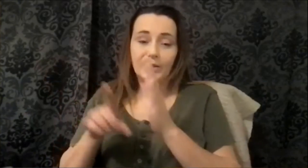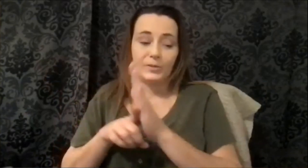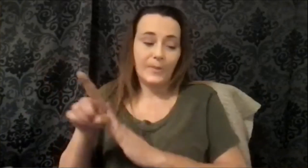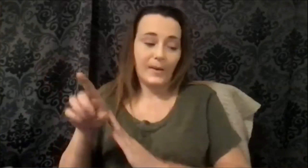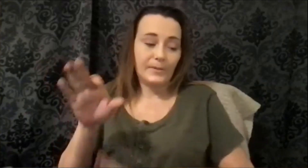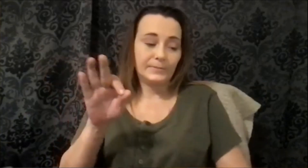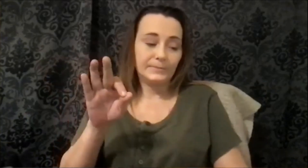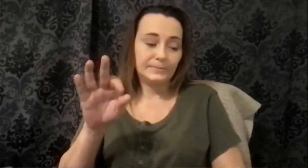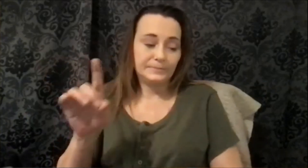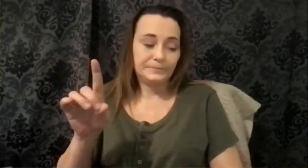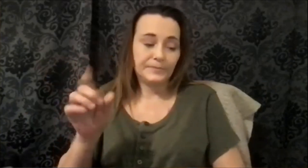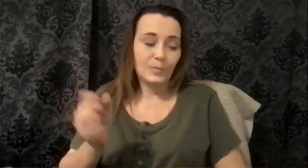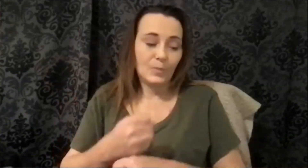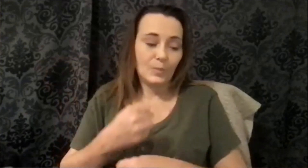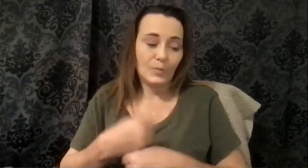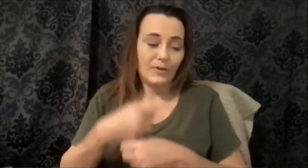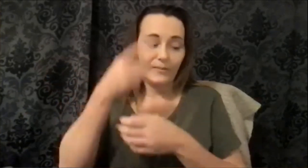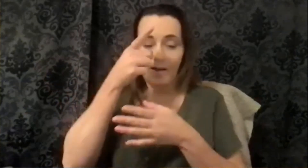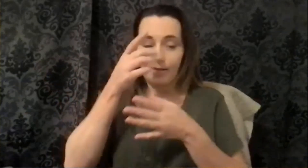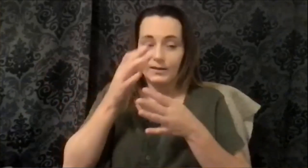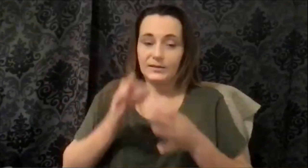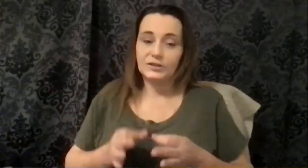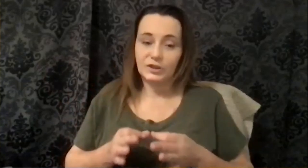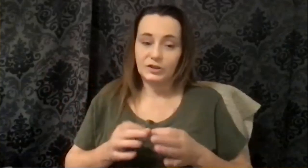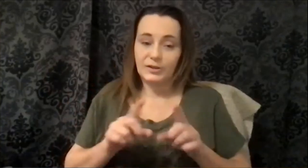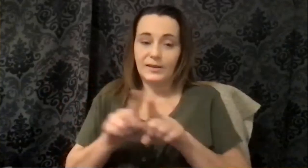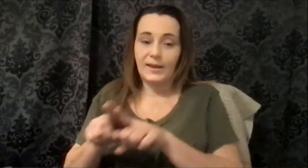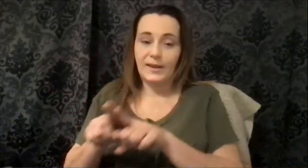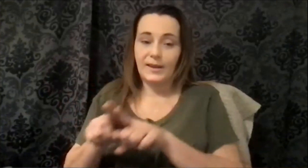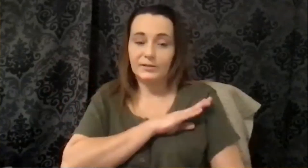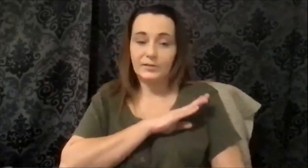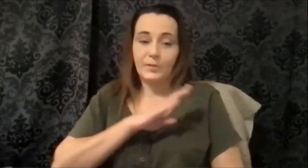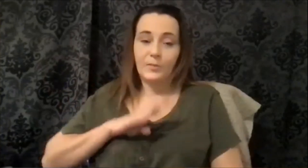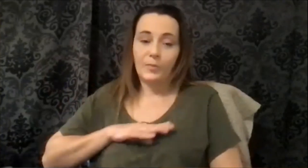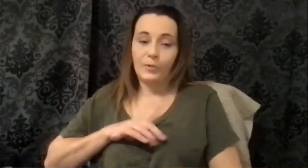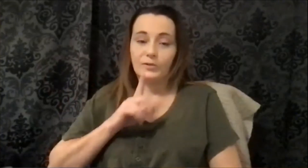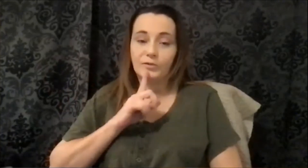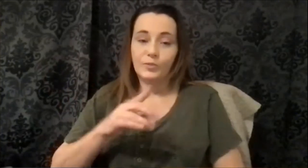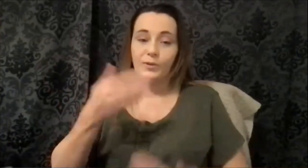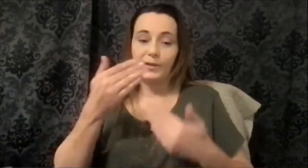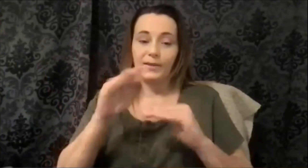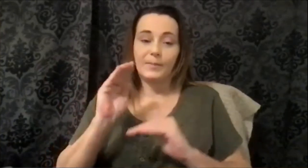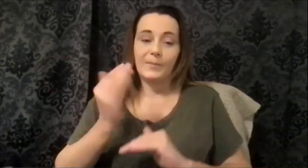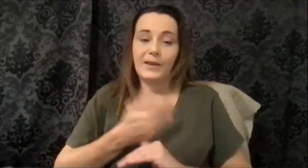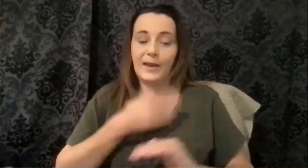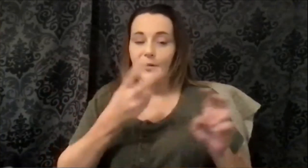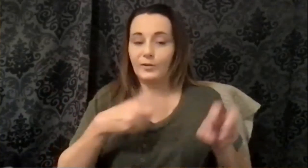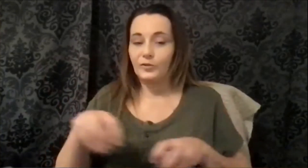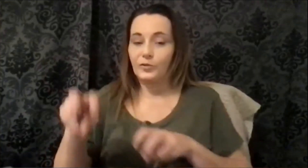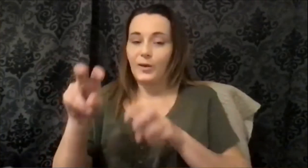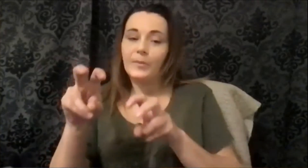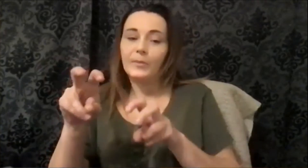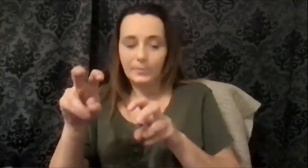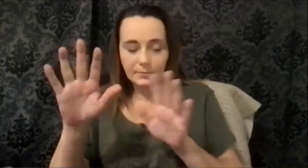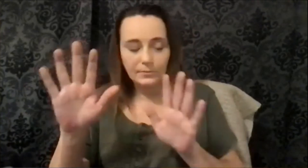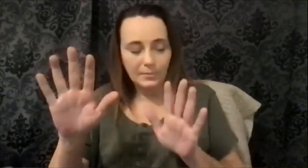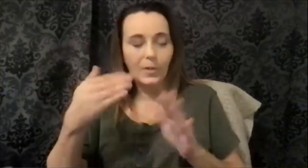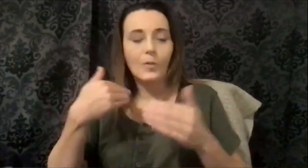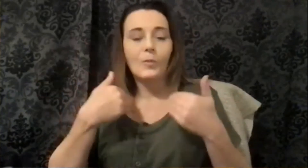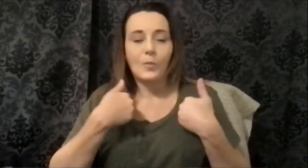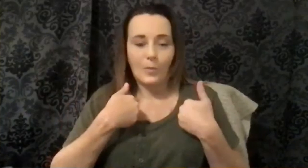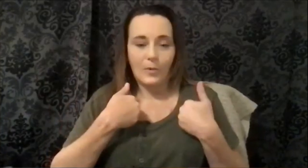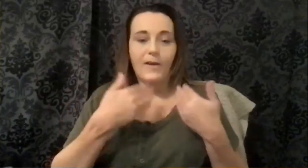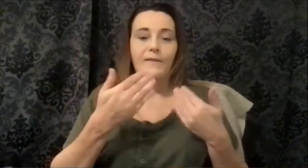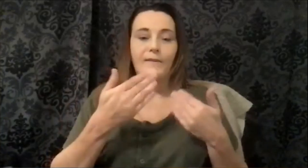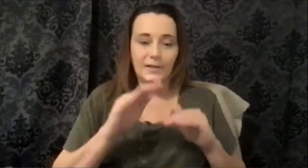have made a decision as a board to really limit our travel. Okay, we haven't limited fellowship development services